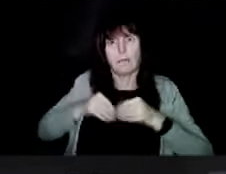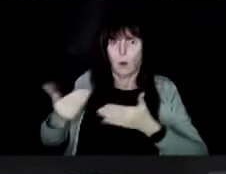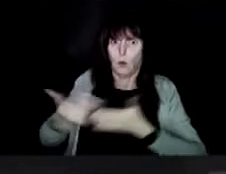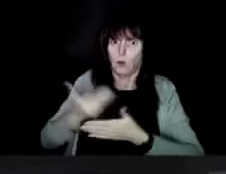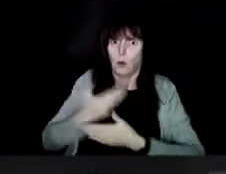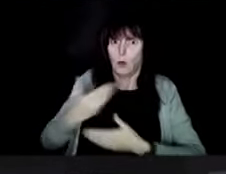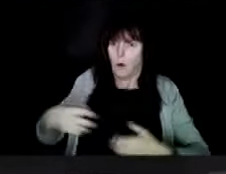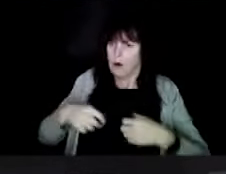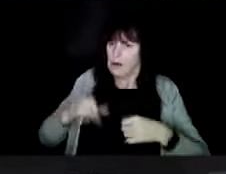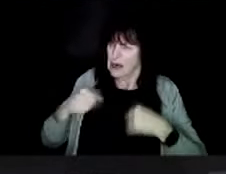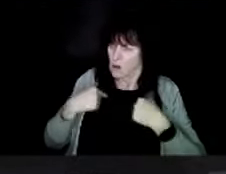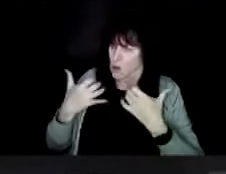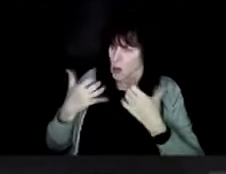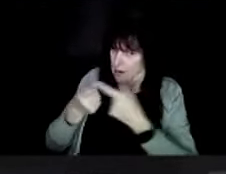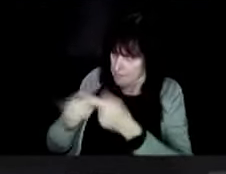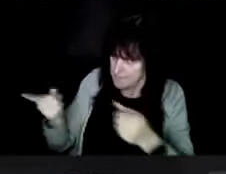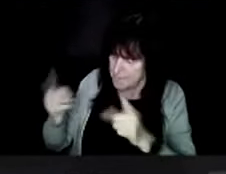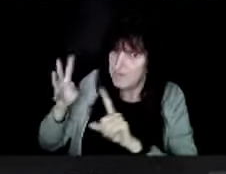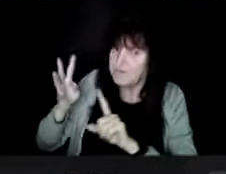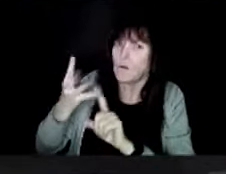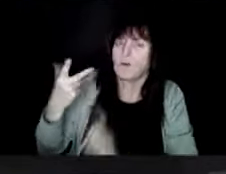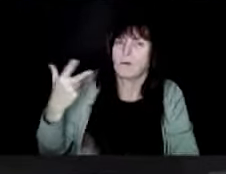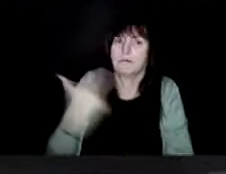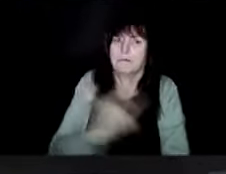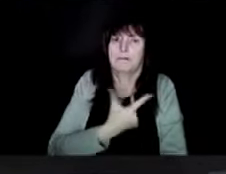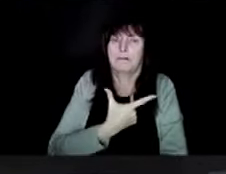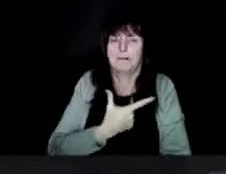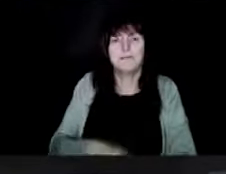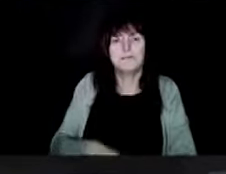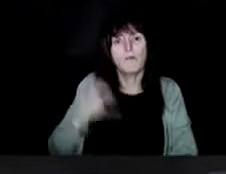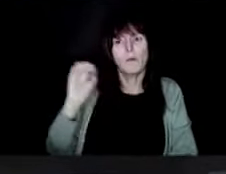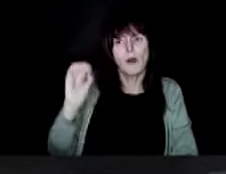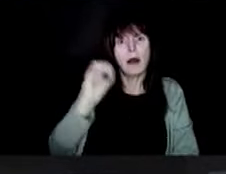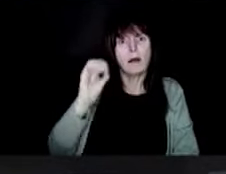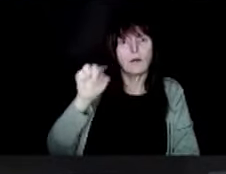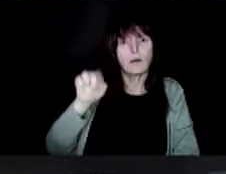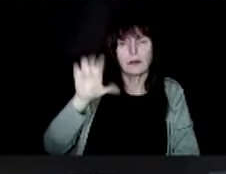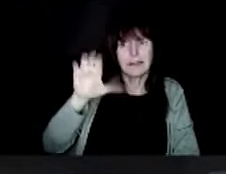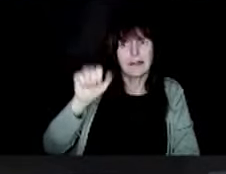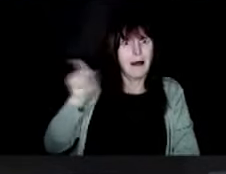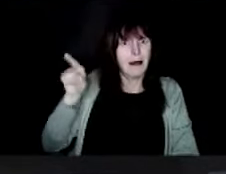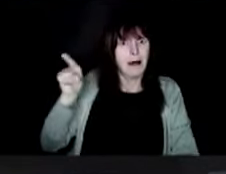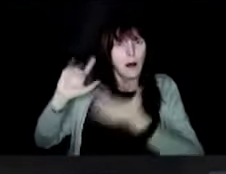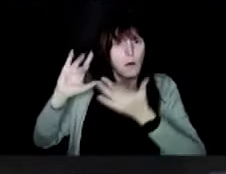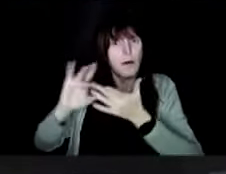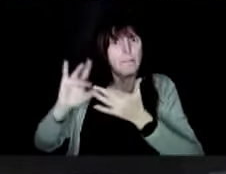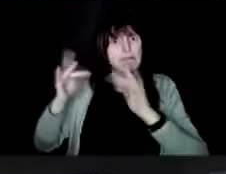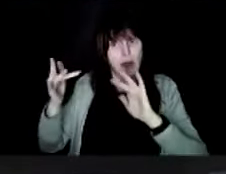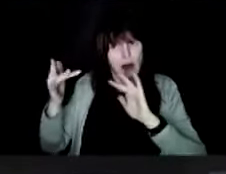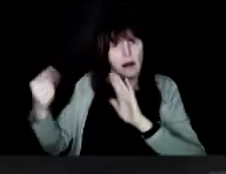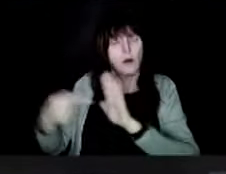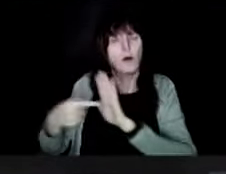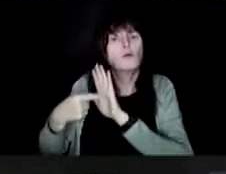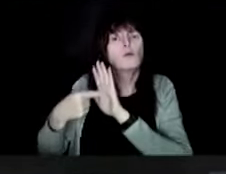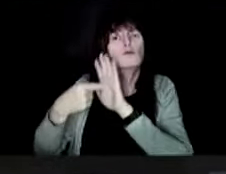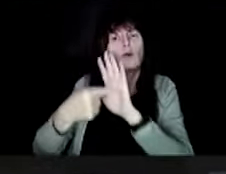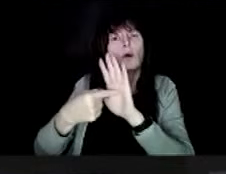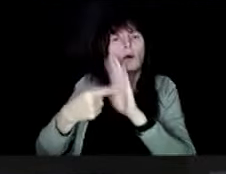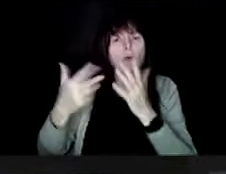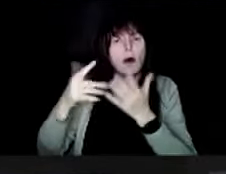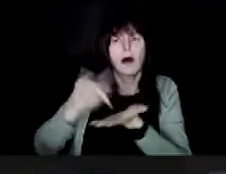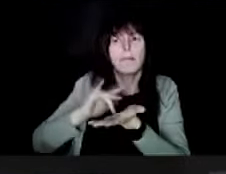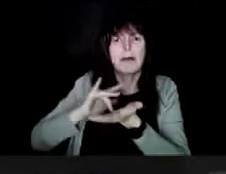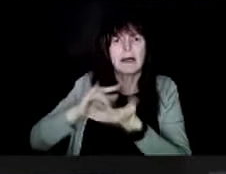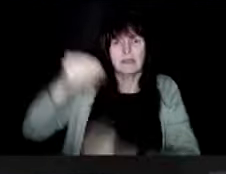the Ontario.ca website that are immune suppressants. Typical immune suppressants are used for patients with rheumatoid arthritis,